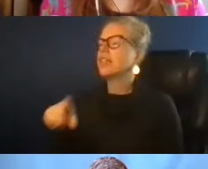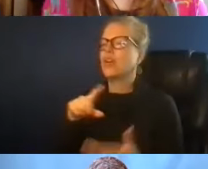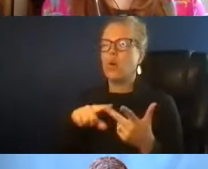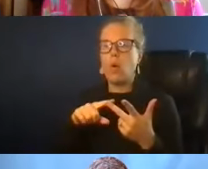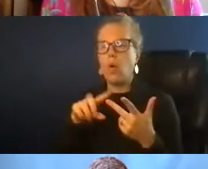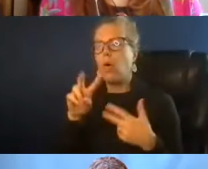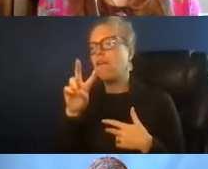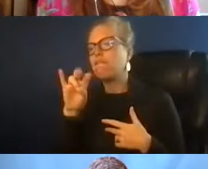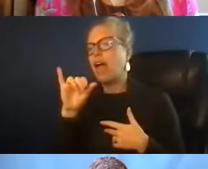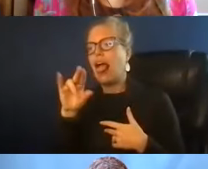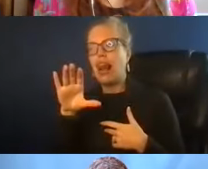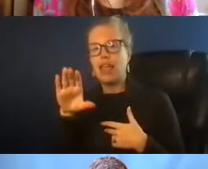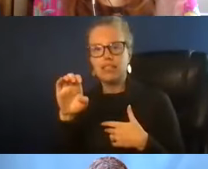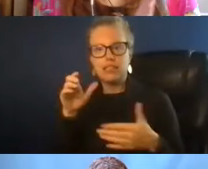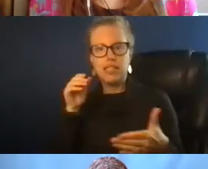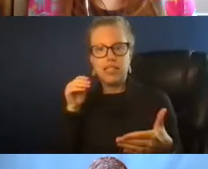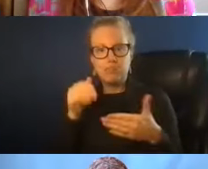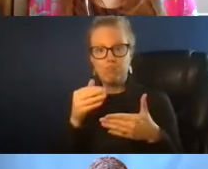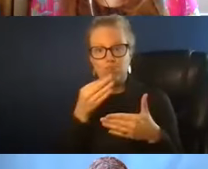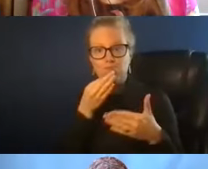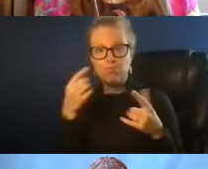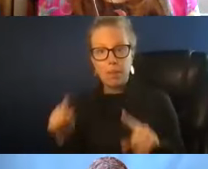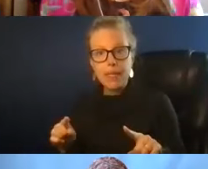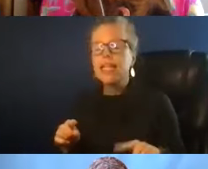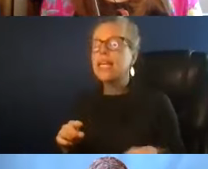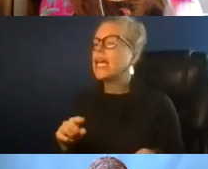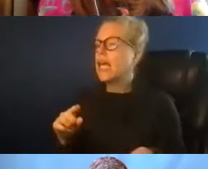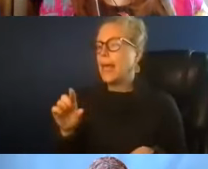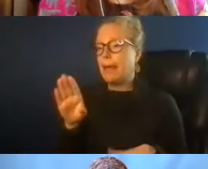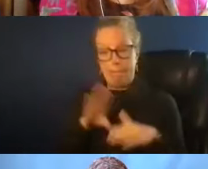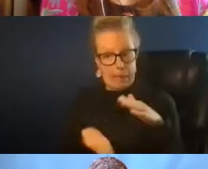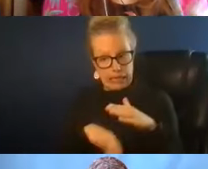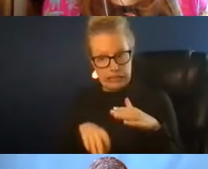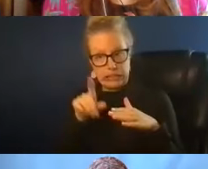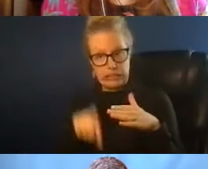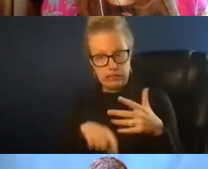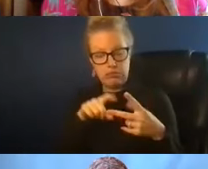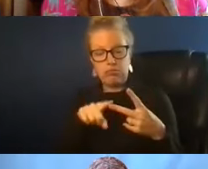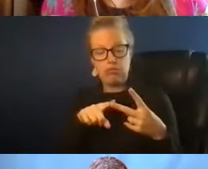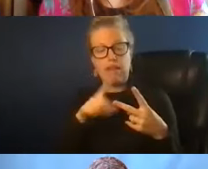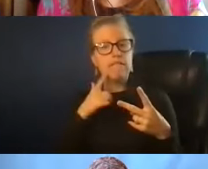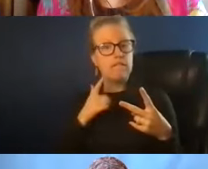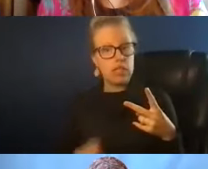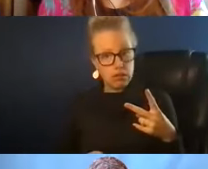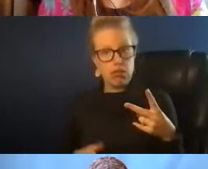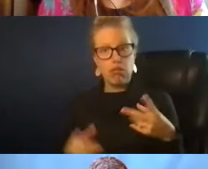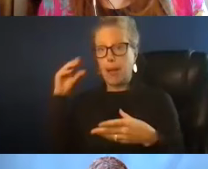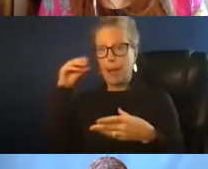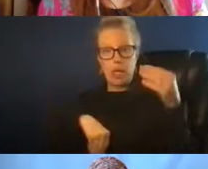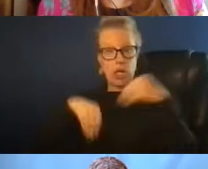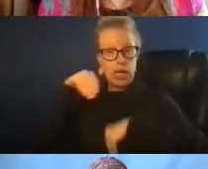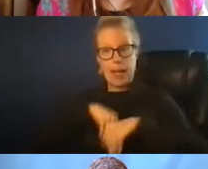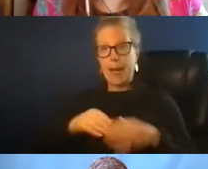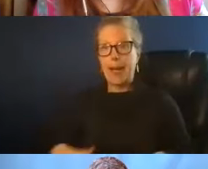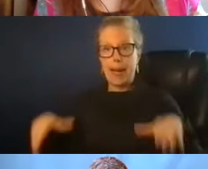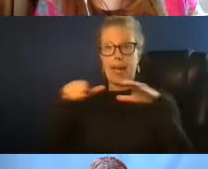to happen. And then basic needs, these are the physical things that you put in what we like to